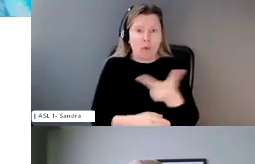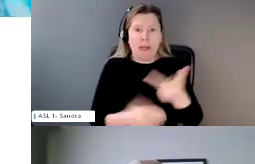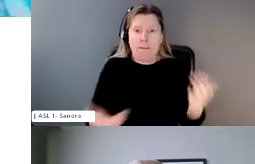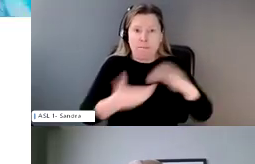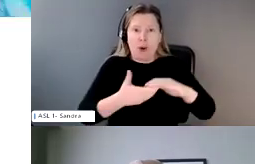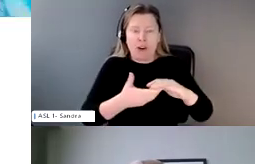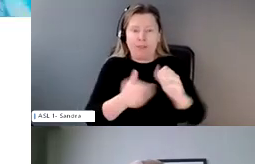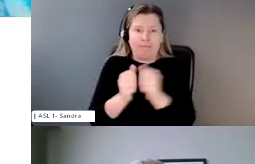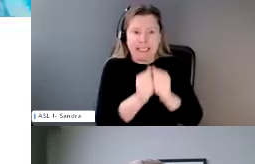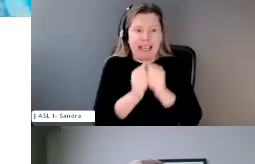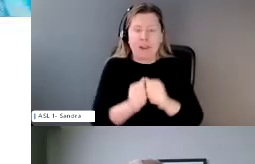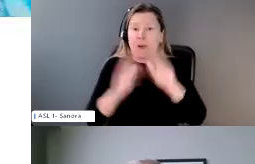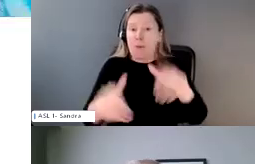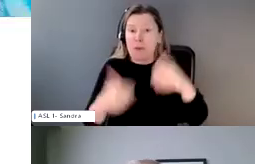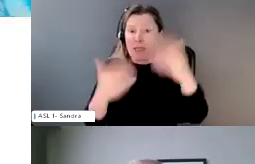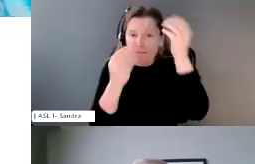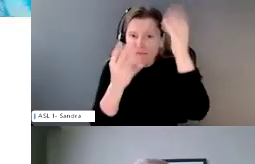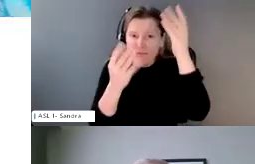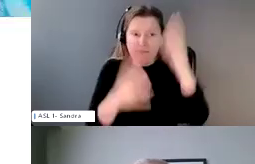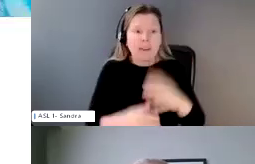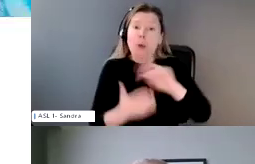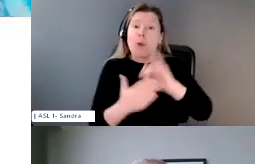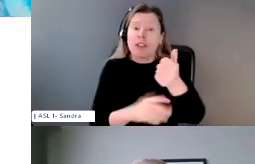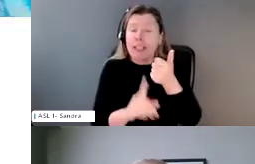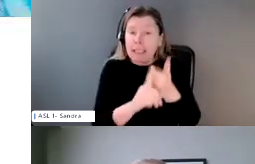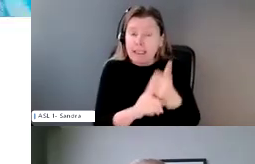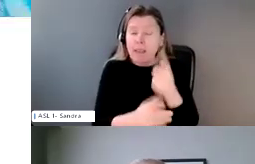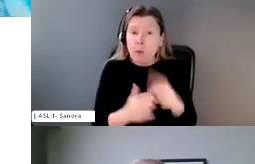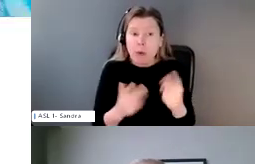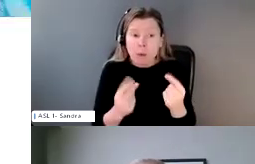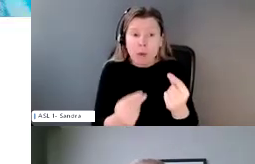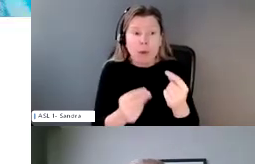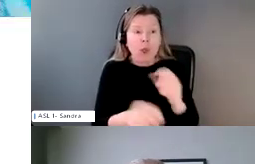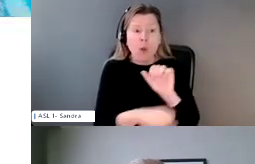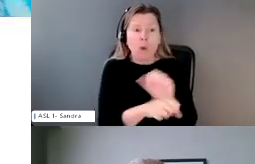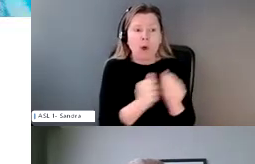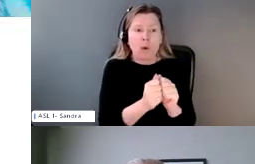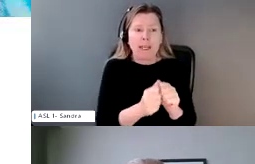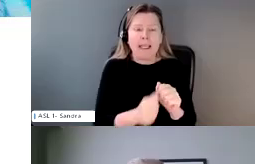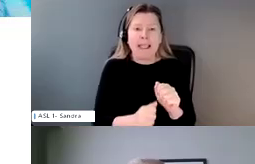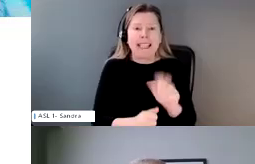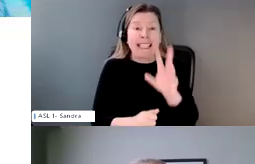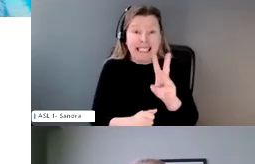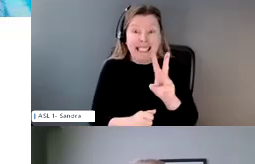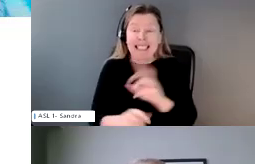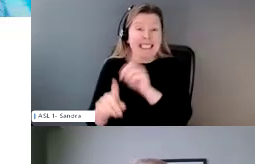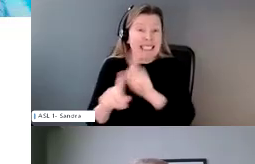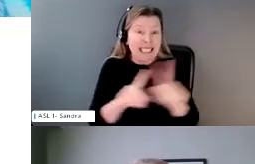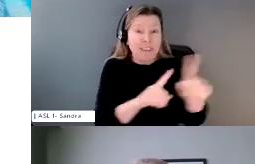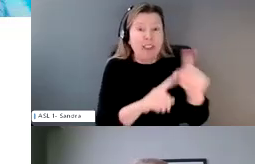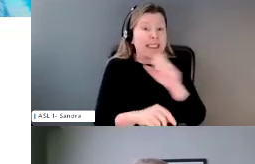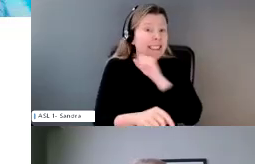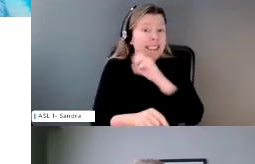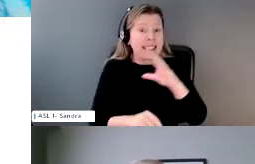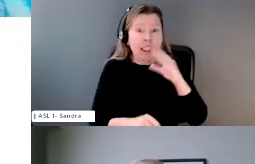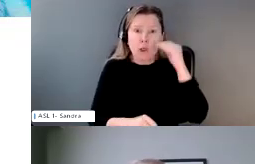The project itself, what we were doing is we worked with 6 seniors residences in order to